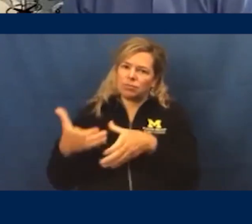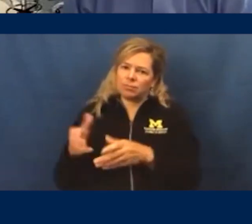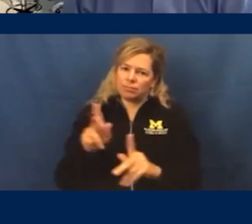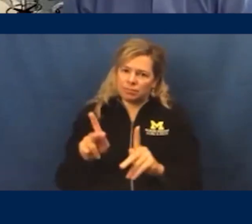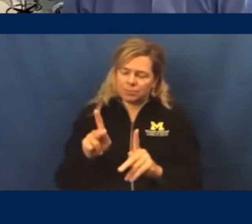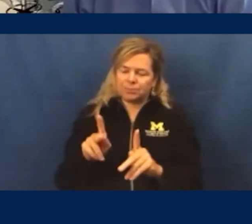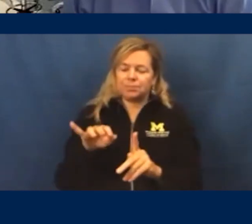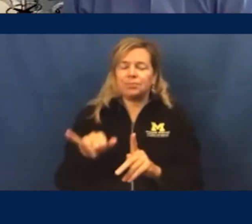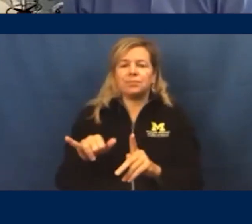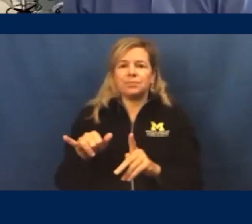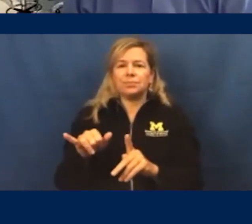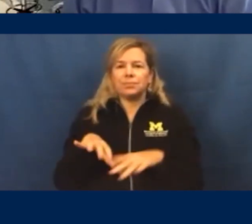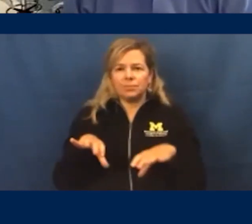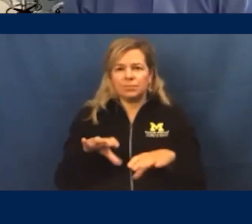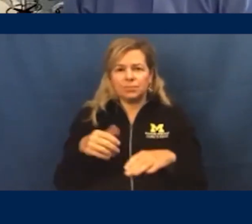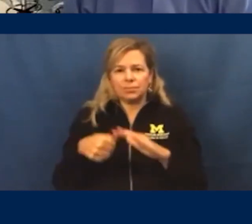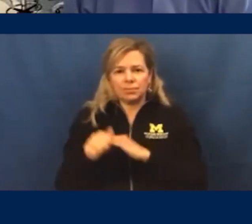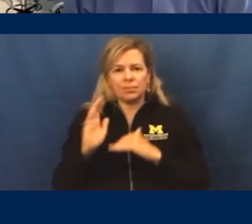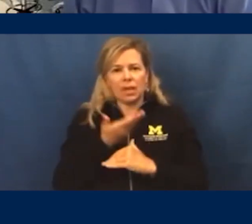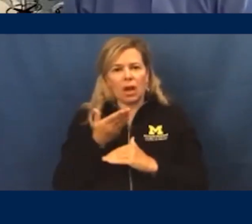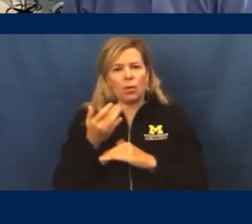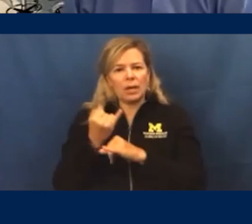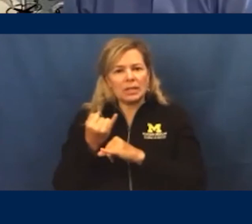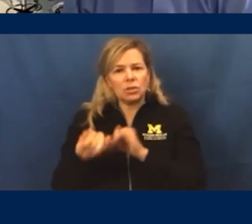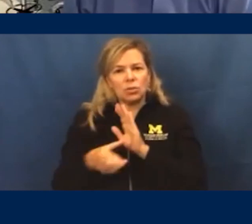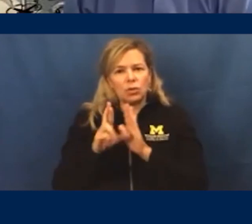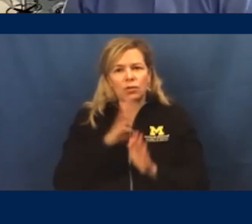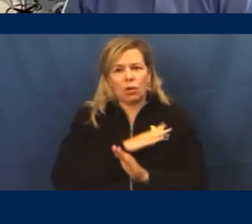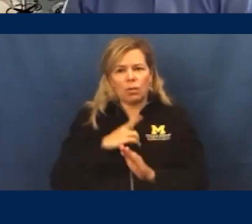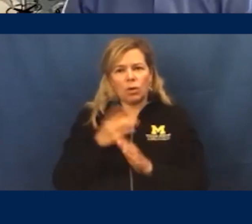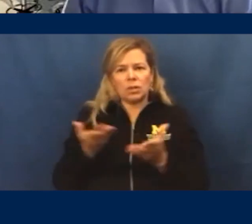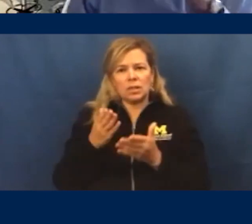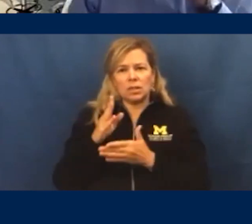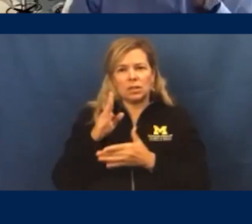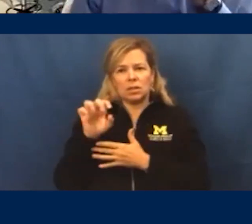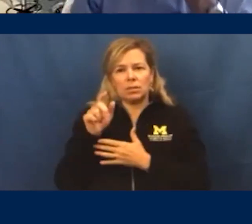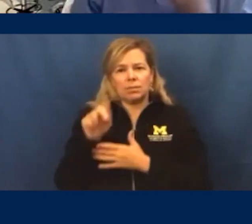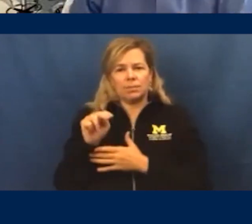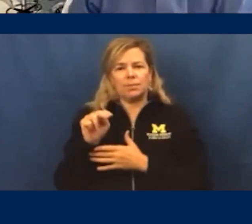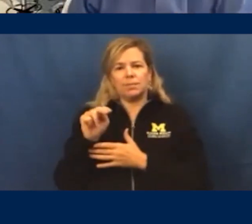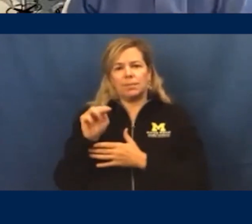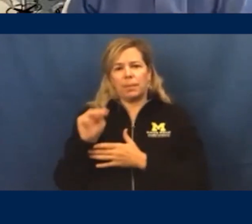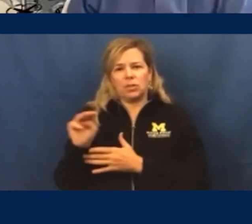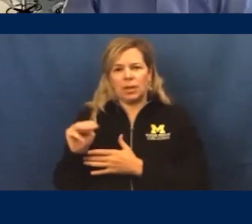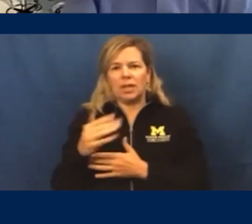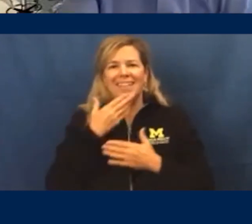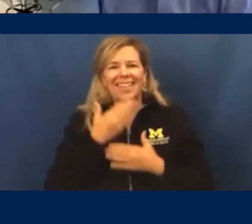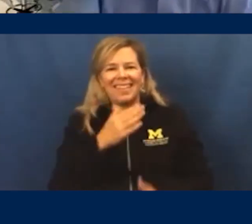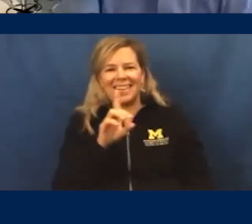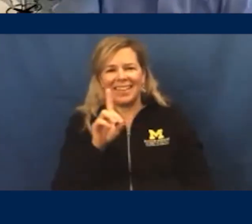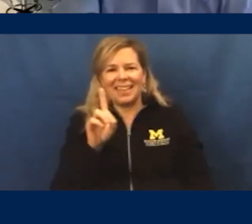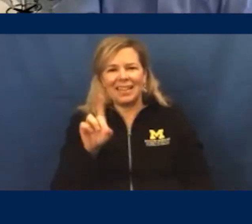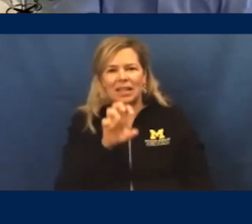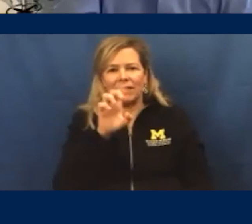is done under our institutional review boards here at Michigan Medicine. Thank you, David. Thank you.